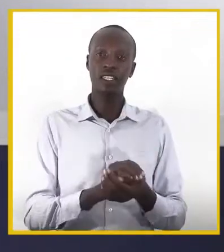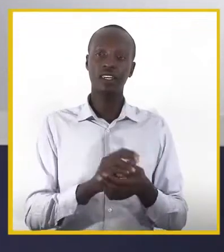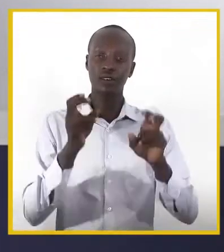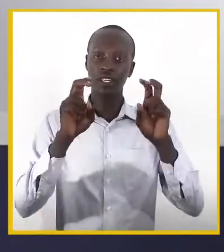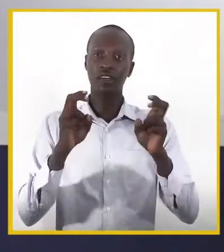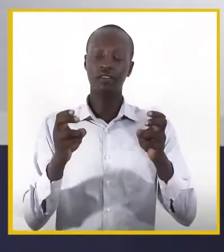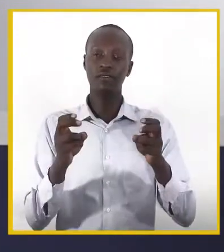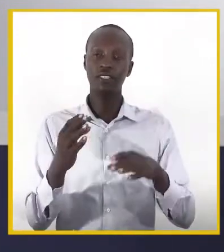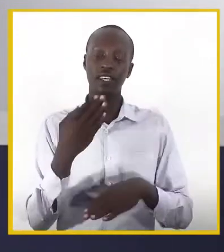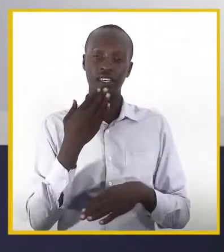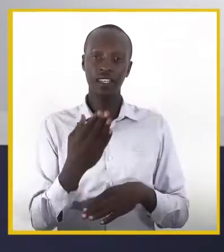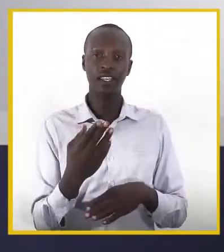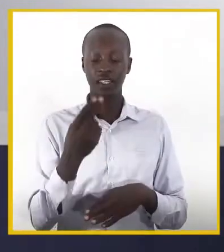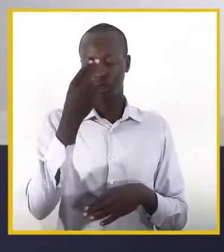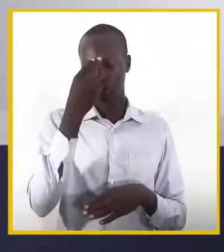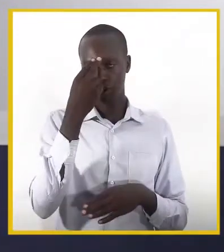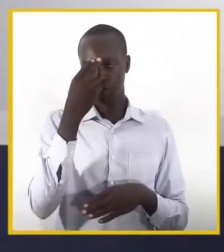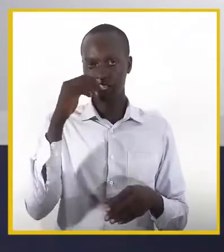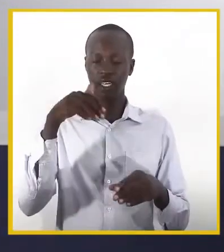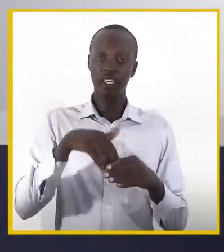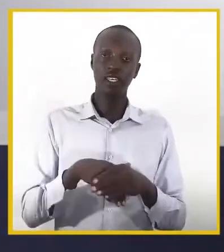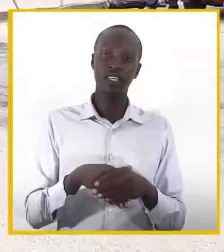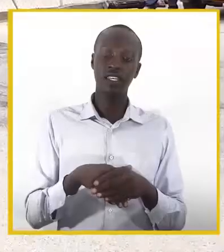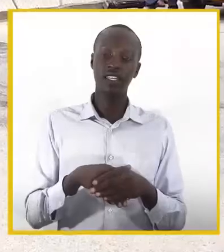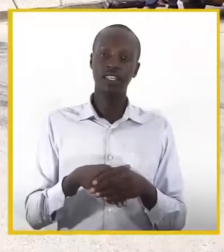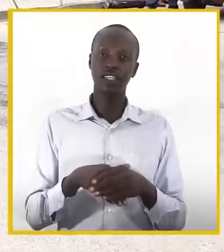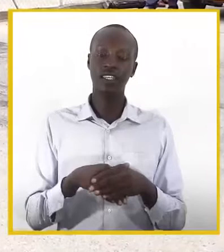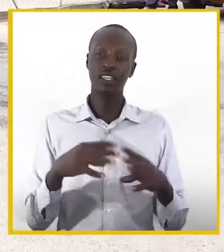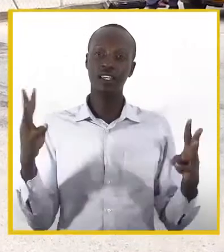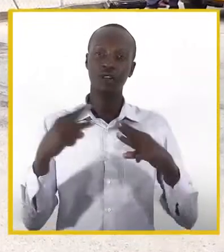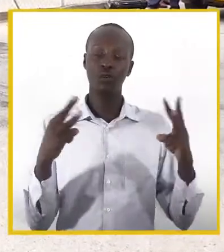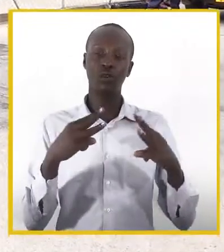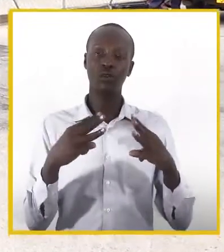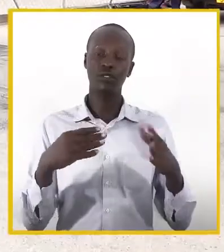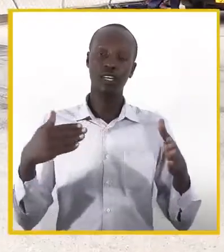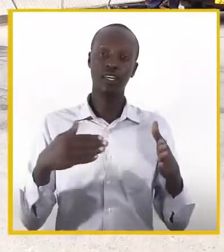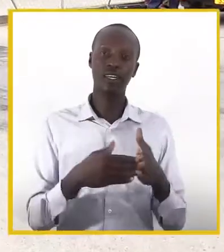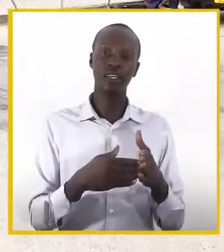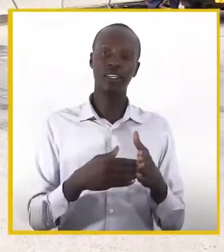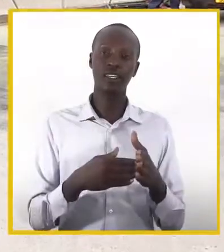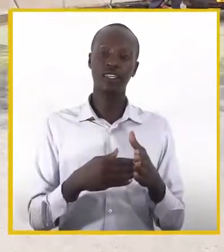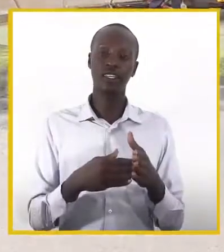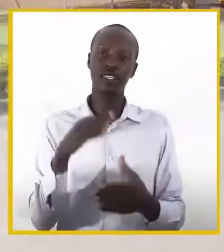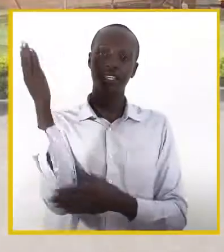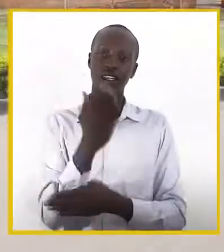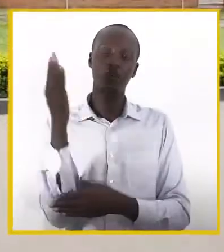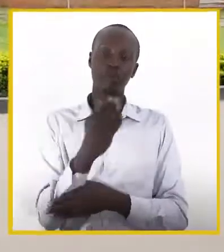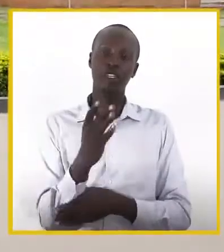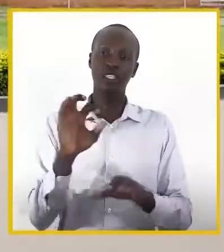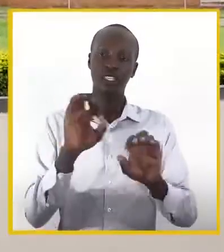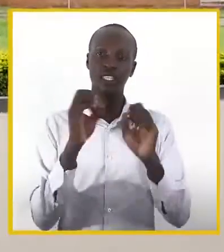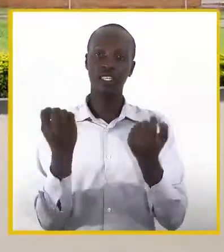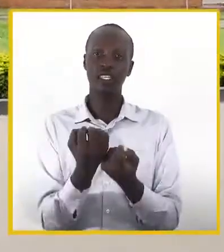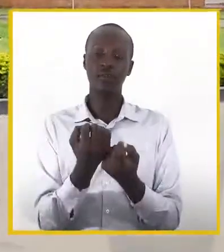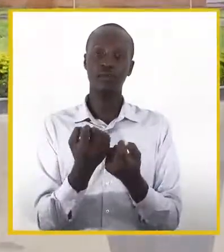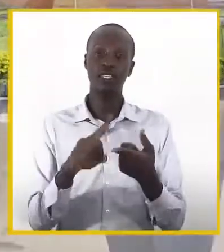commended police in their fight against machete-wielding gangs. The minister recently made these remarks while touring Mukushi Camp